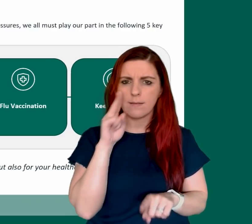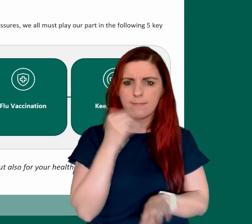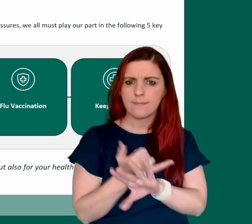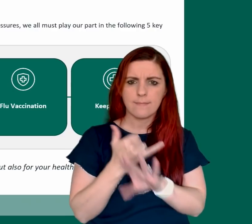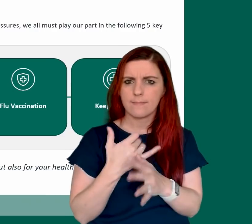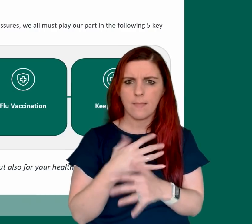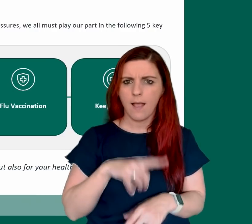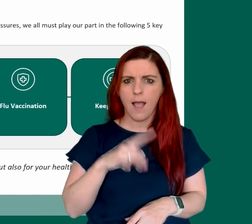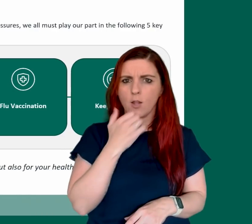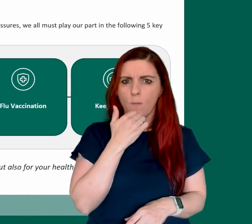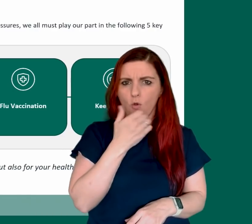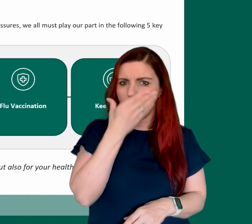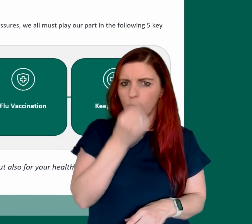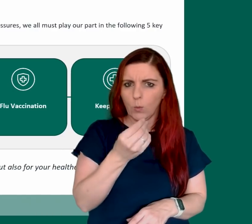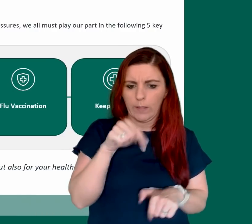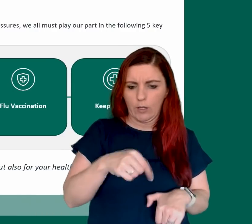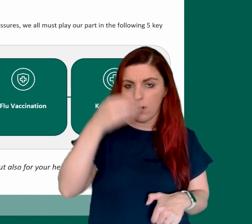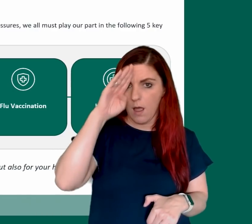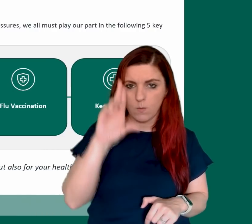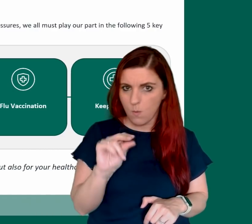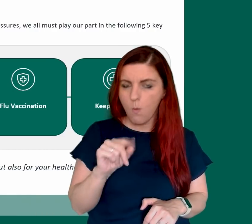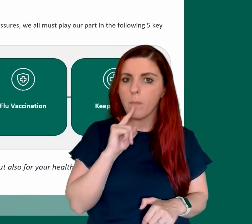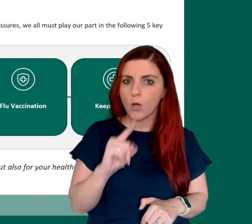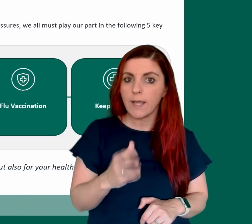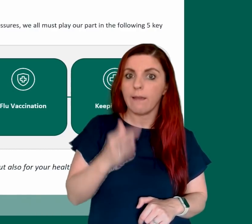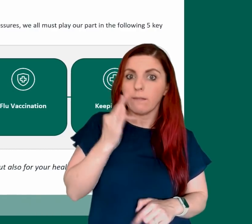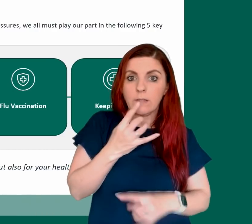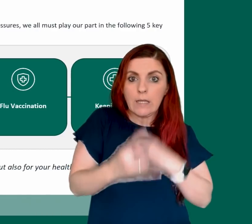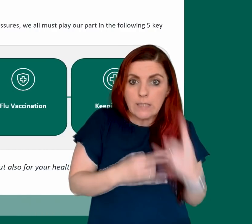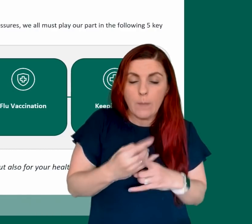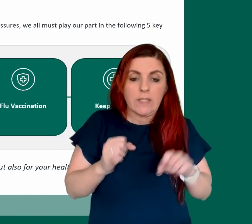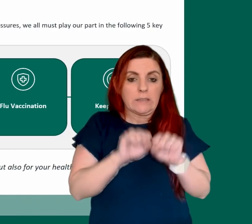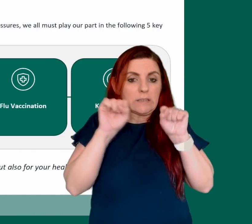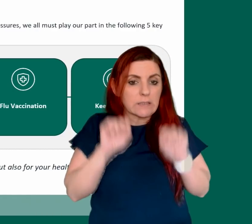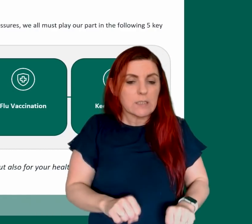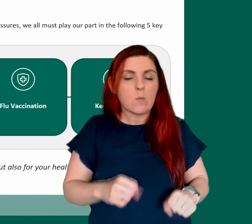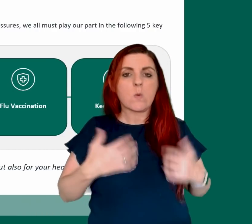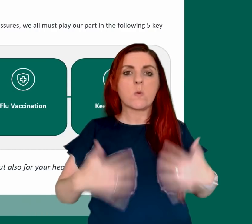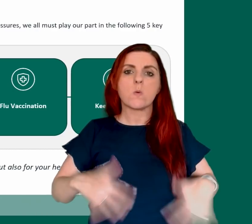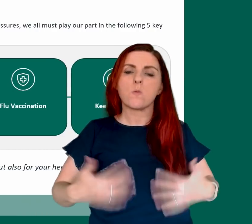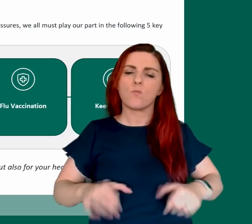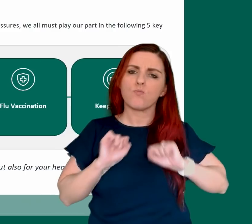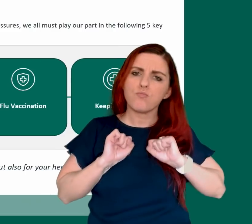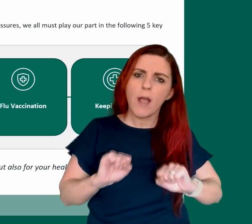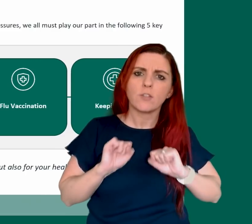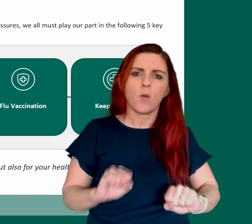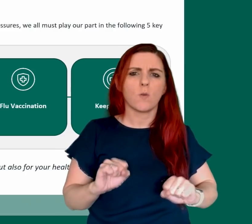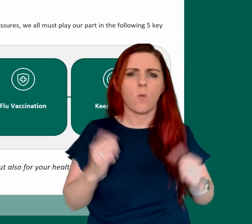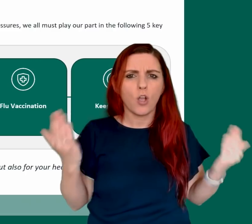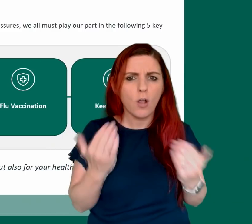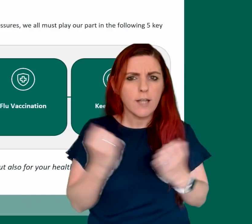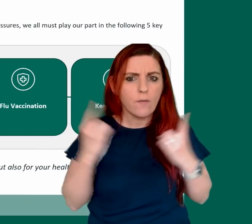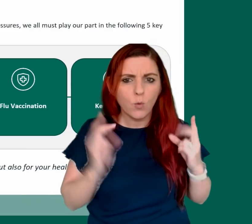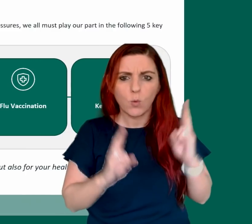significant number of flu cases here, but the reality is, if we do, our system will be under extreme pressure. So we would urge everybody who's eligible for